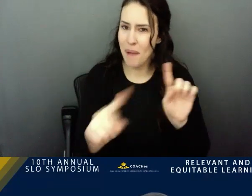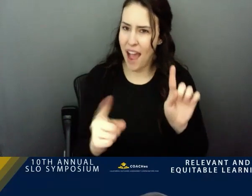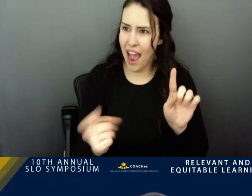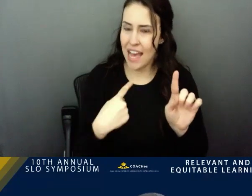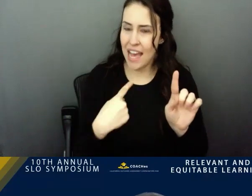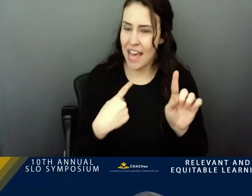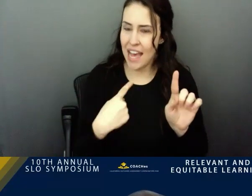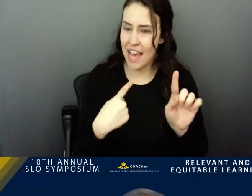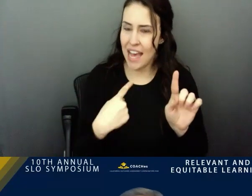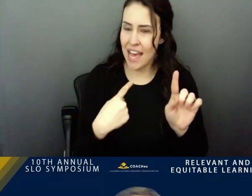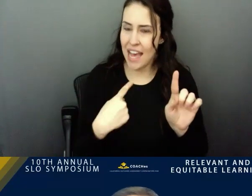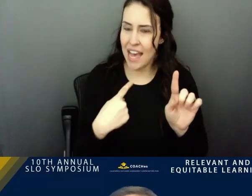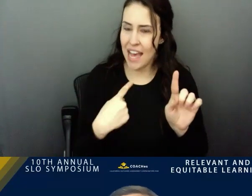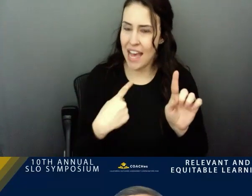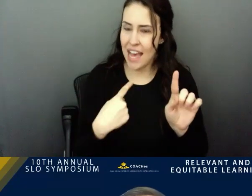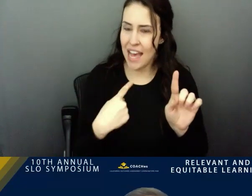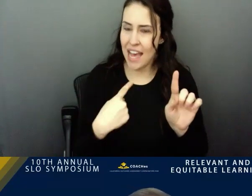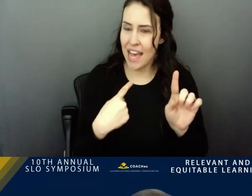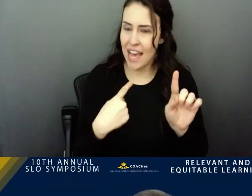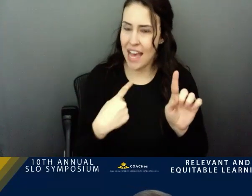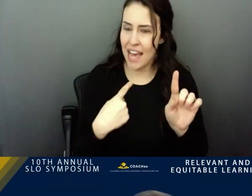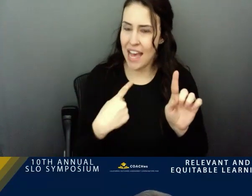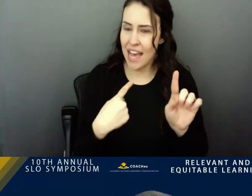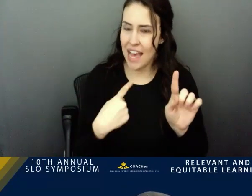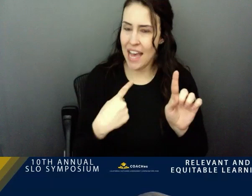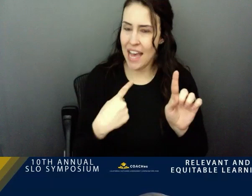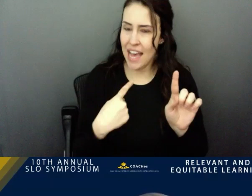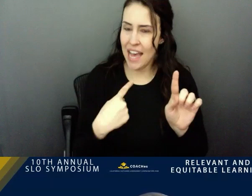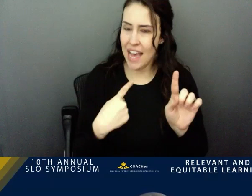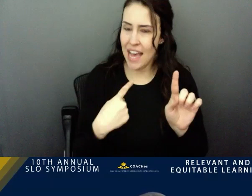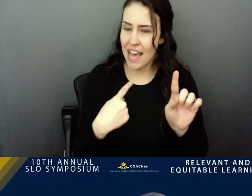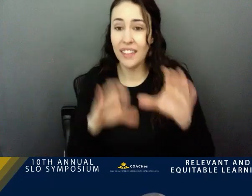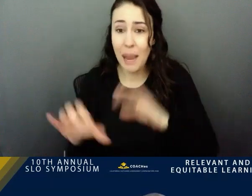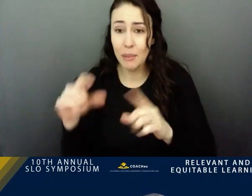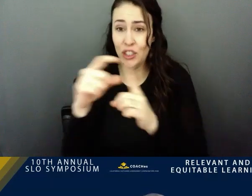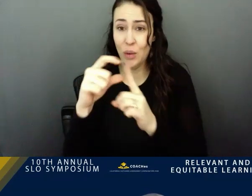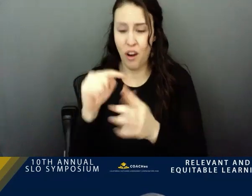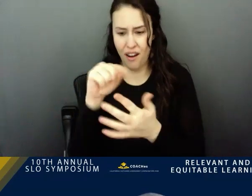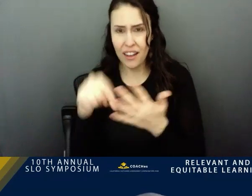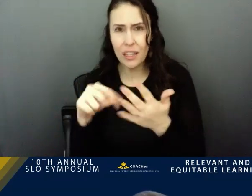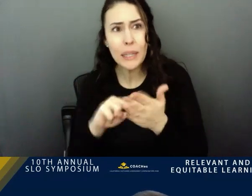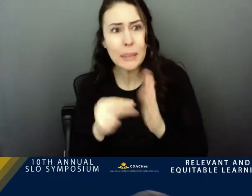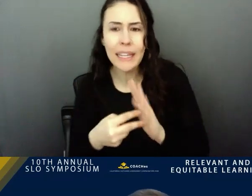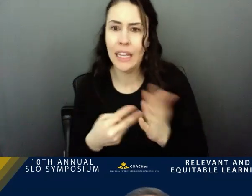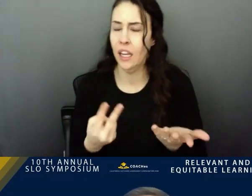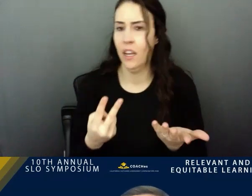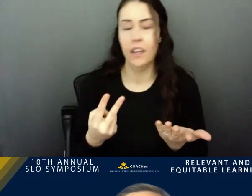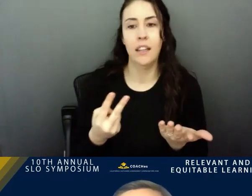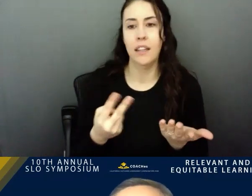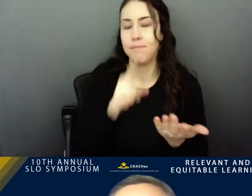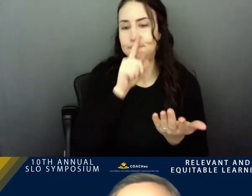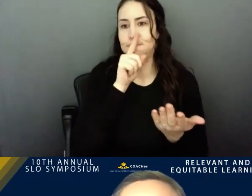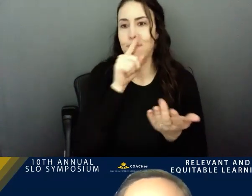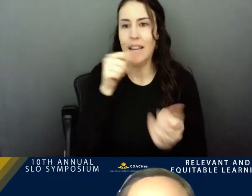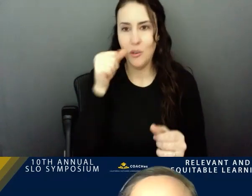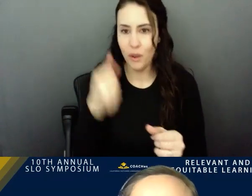things mean, I don't know. You know, so you're absolutely right. The achievement data does not tell you the whole story. You